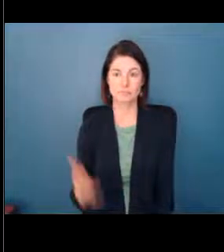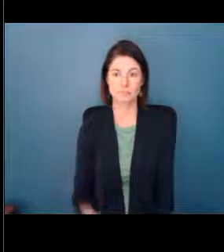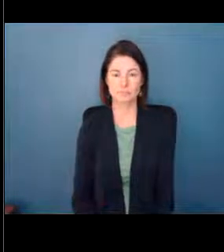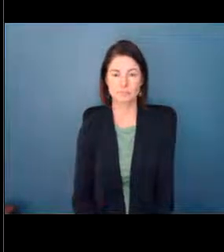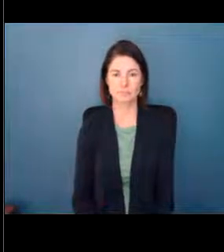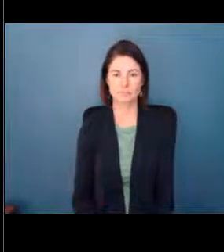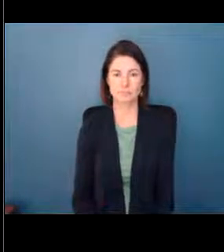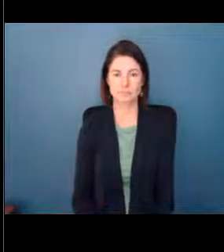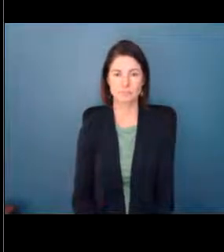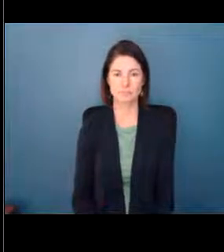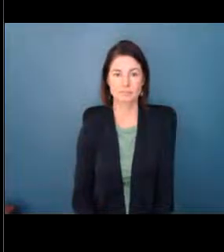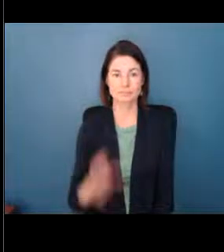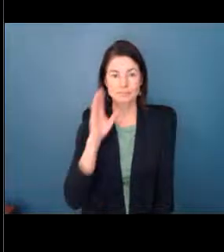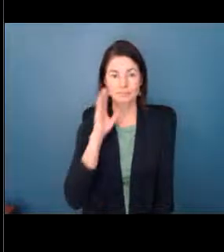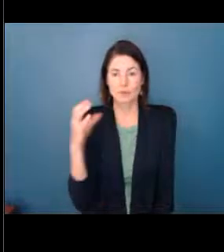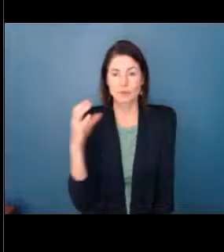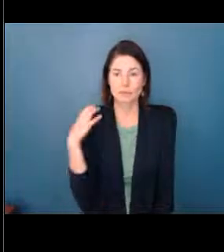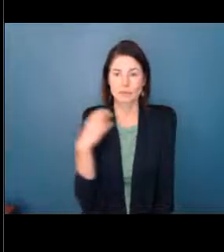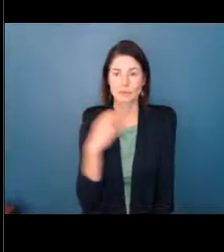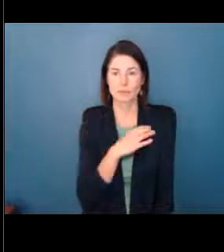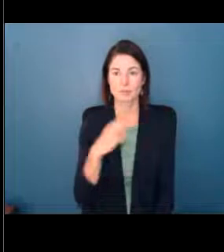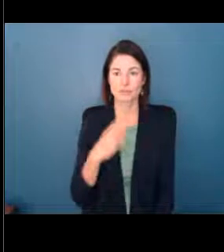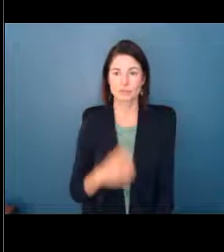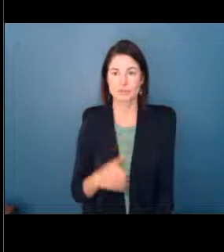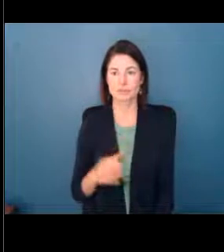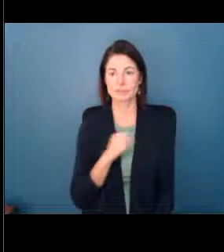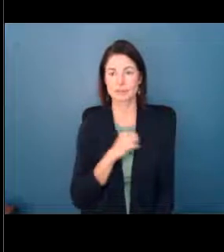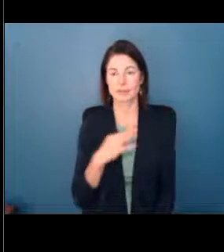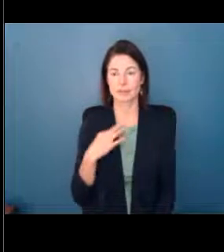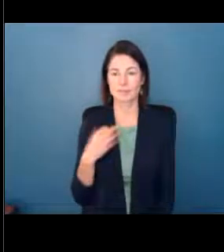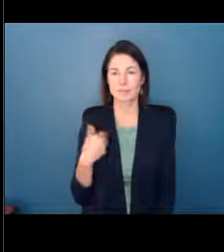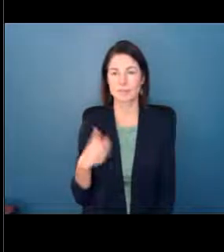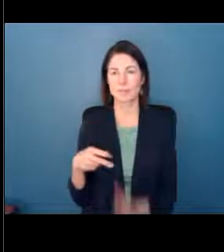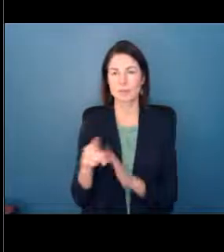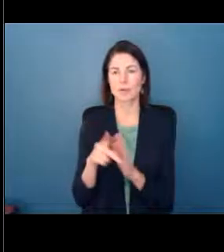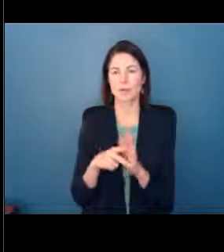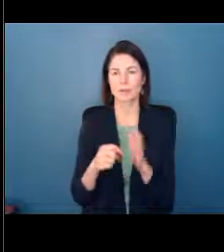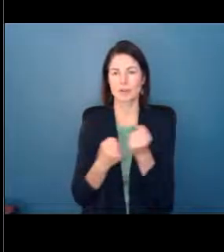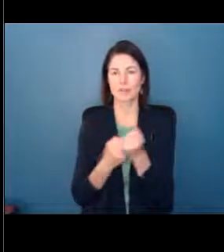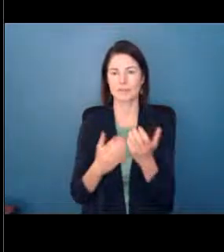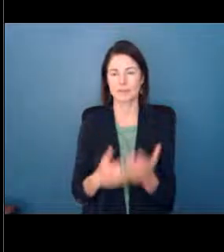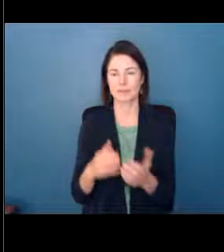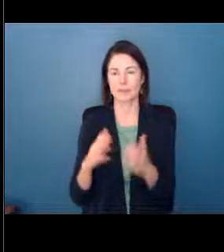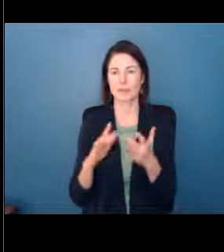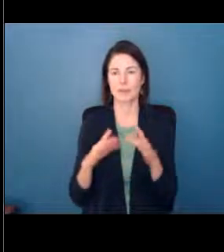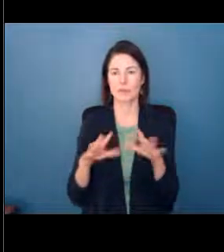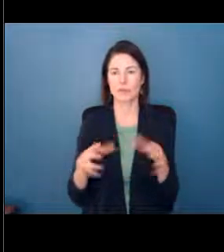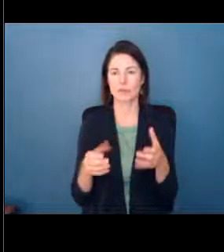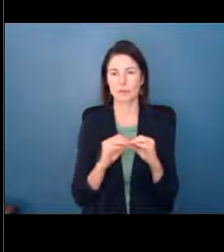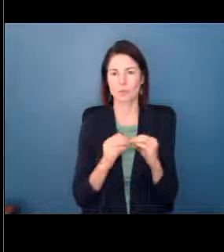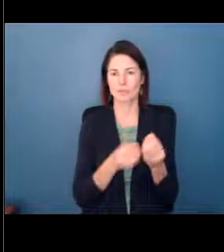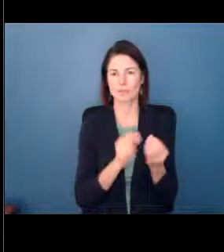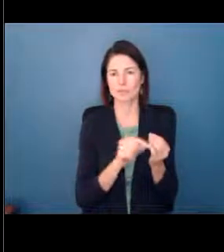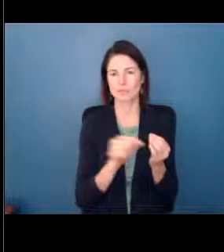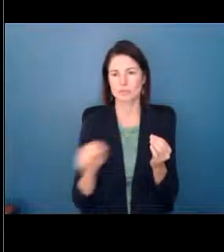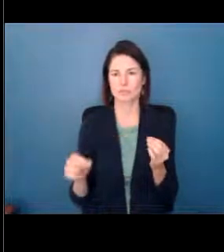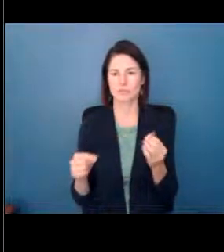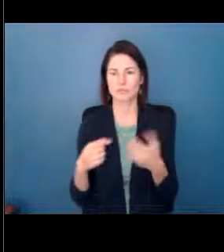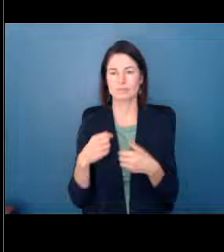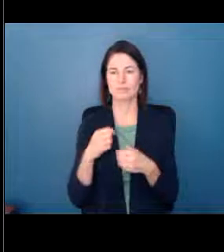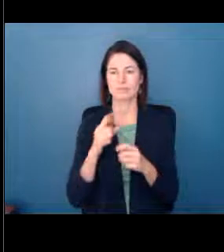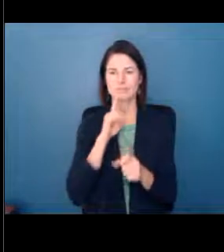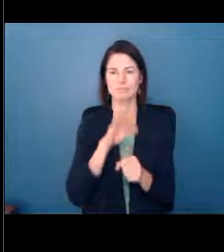Greetings, Chair, Commissioners, and staff. My name is Sandy Naranjo. I'm the Policy Advocate for Climate Plan, which is a network of organizations dedicated to creating a